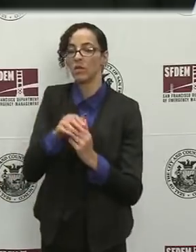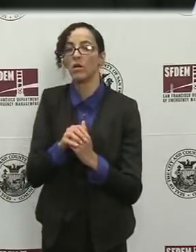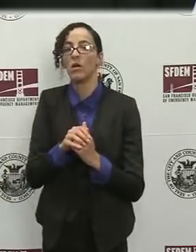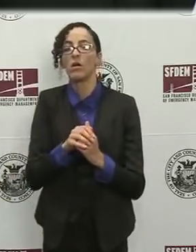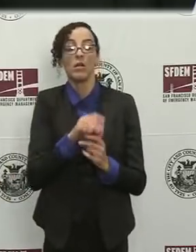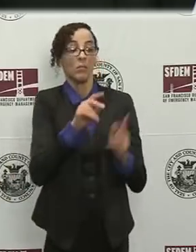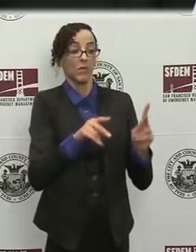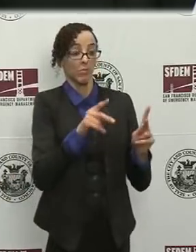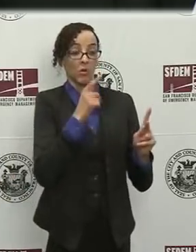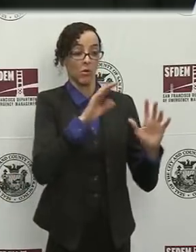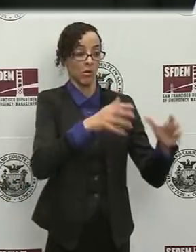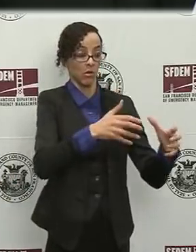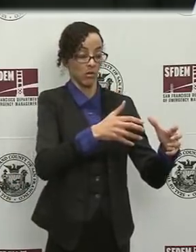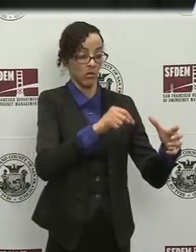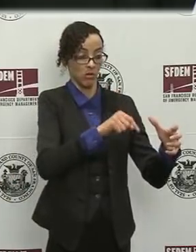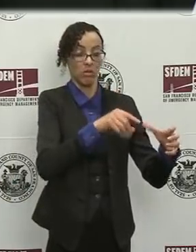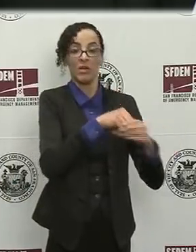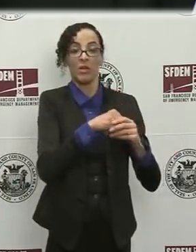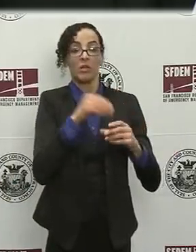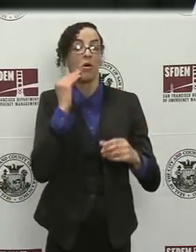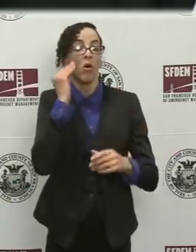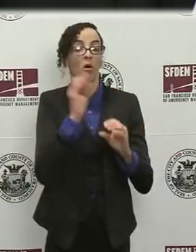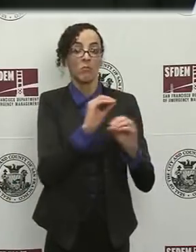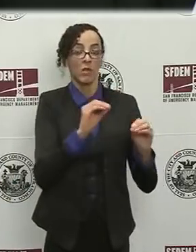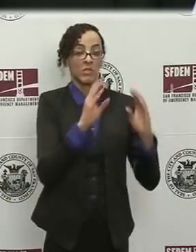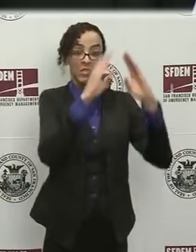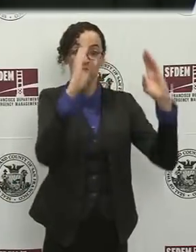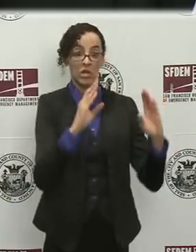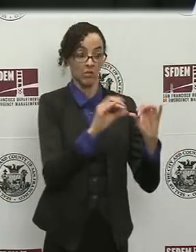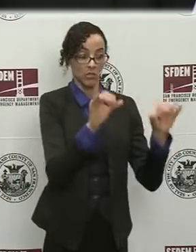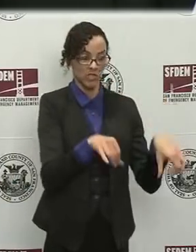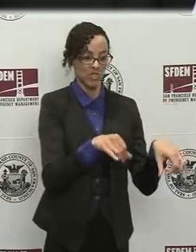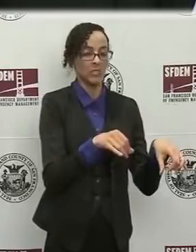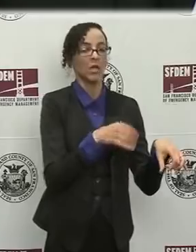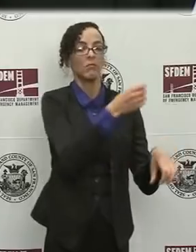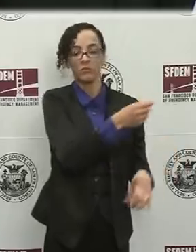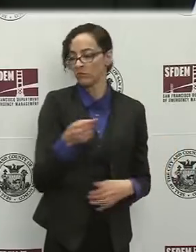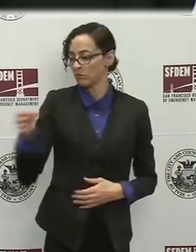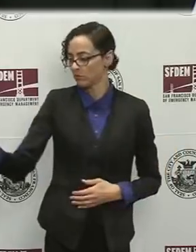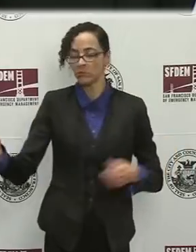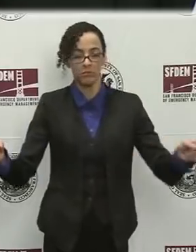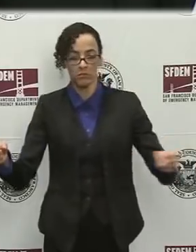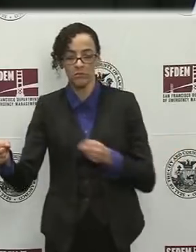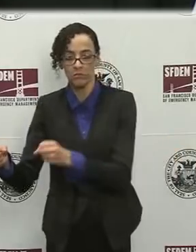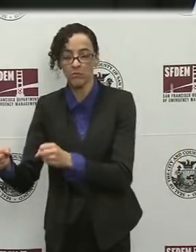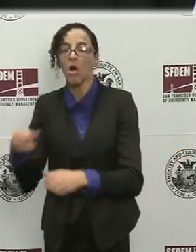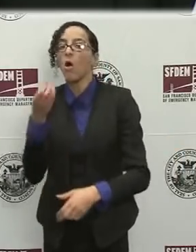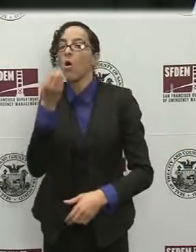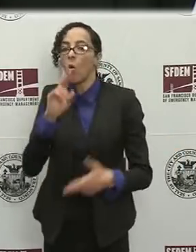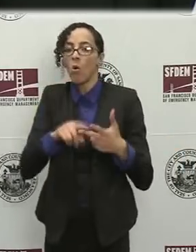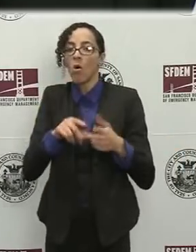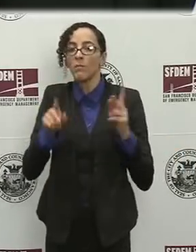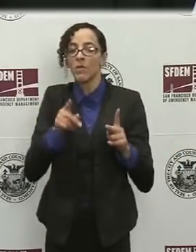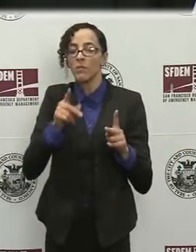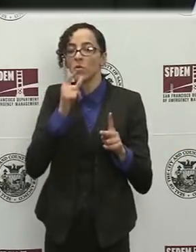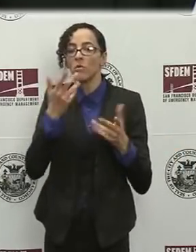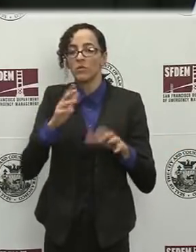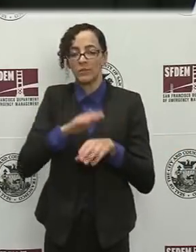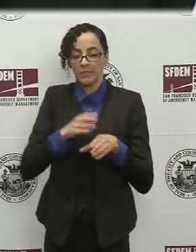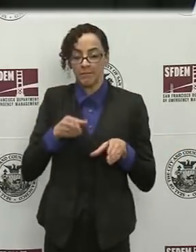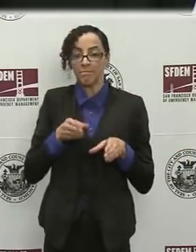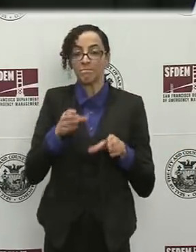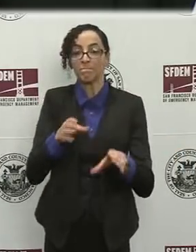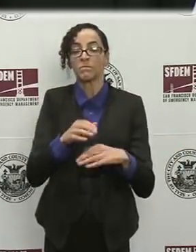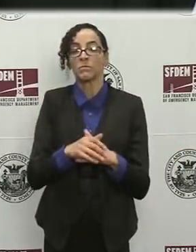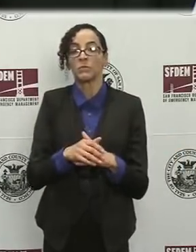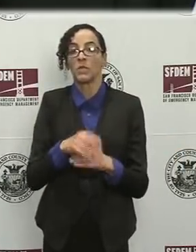shelter system in order to reduce the population, or moved from the street. The individuals who are moving from the street, again,